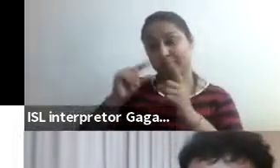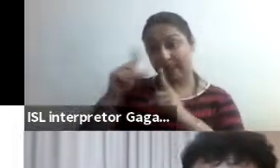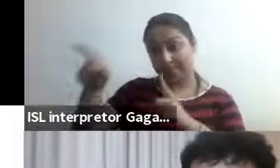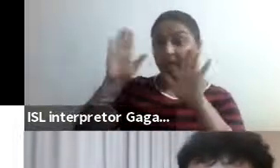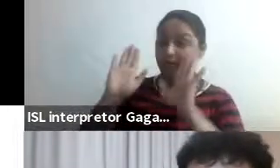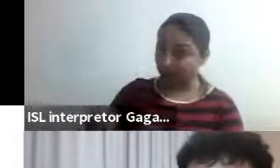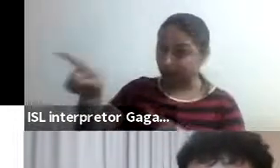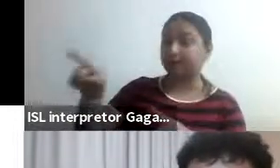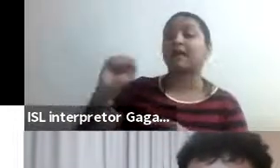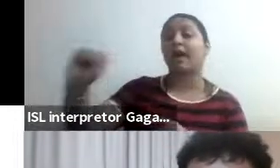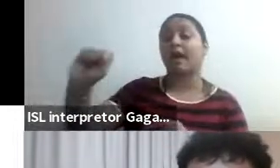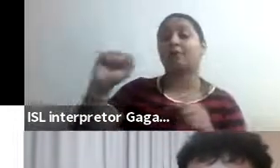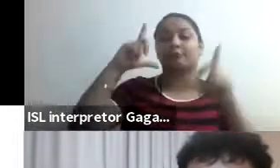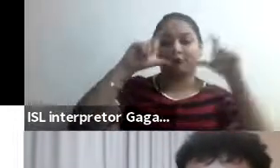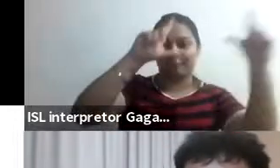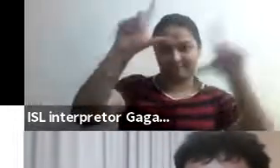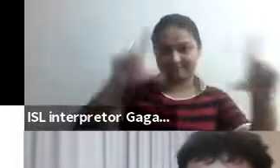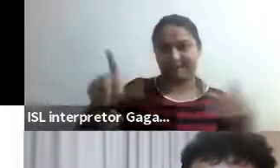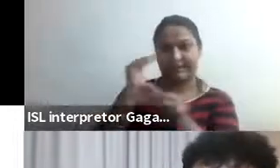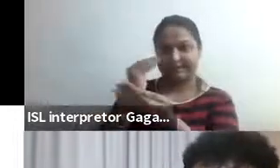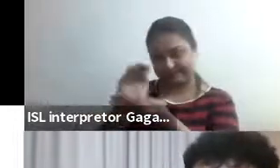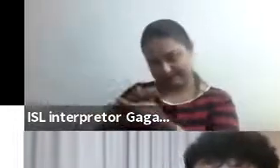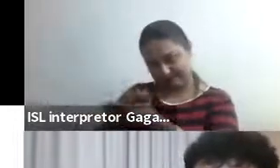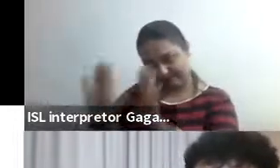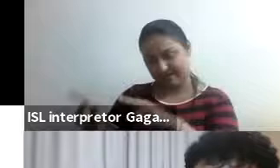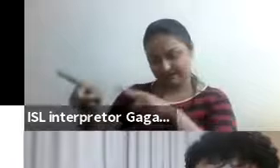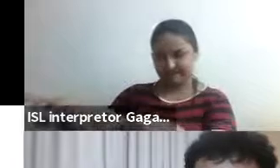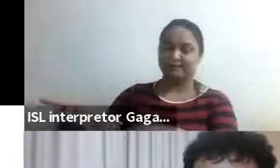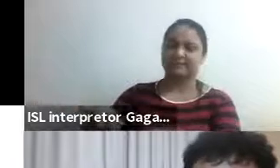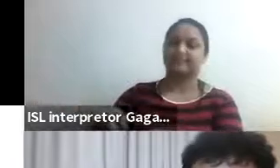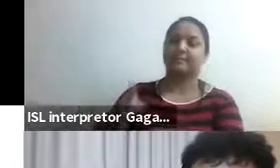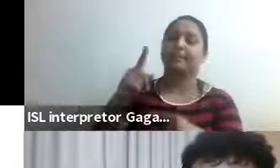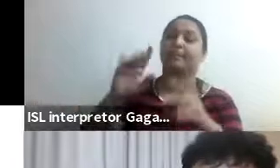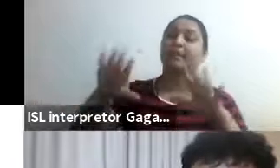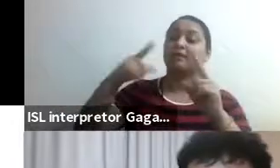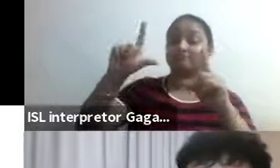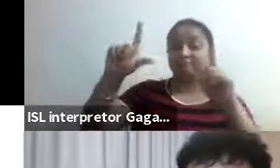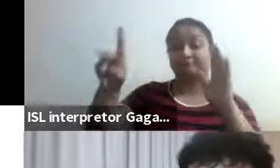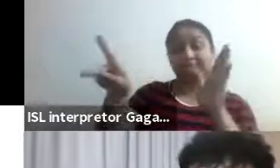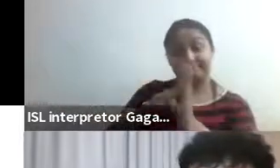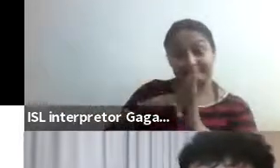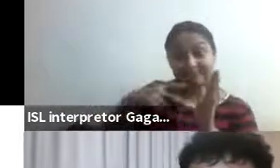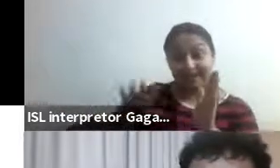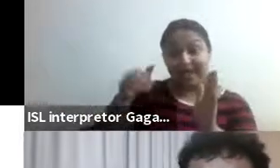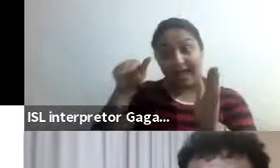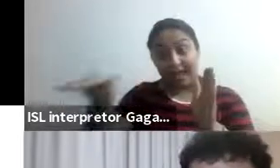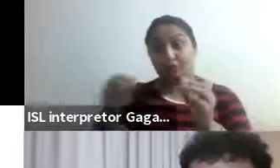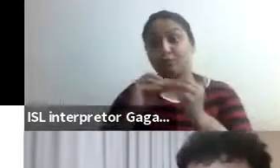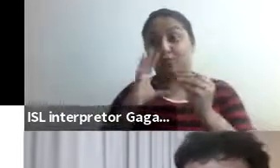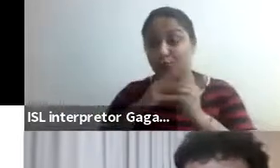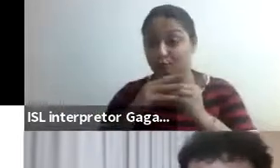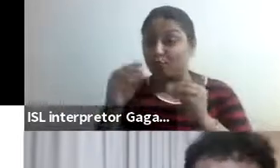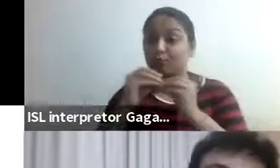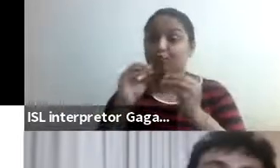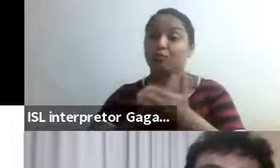we were combing through the archive, but they had not initially been labeled as being Bhuribai's work because they were purchased